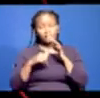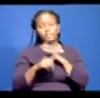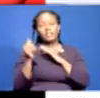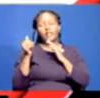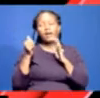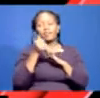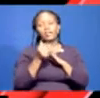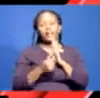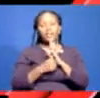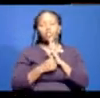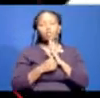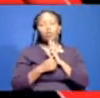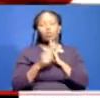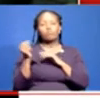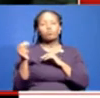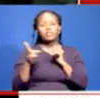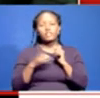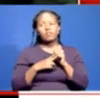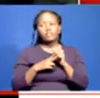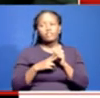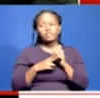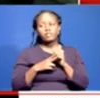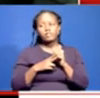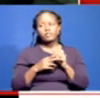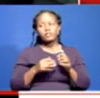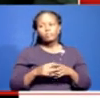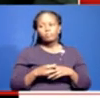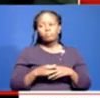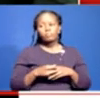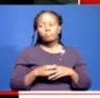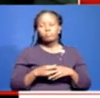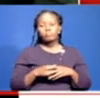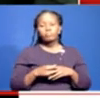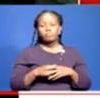67(2)(h) of the Constitution, is to monitor and have